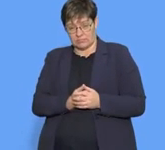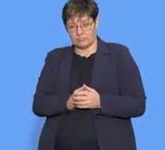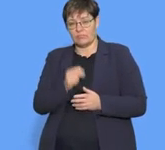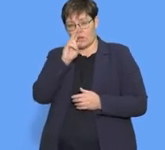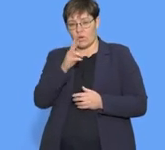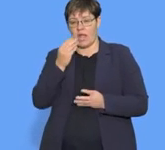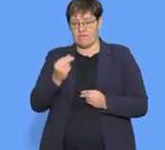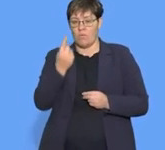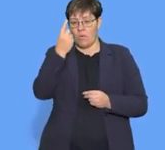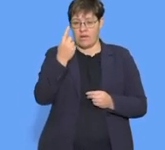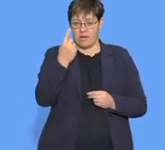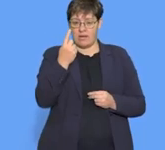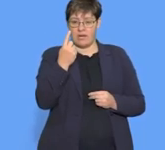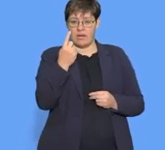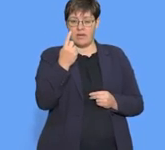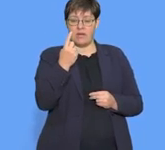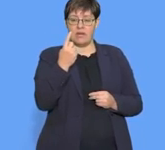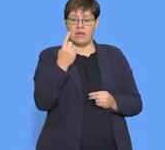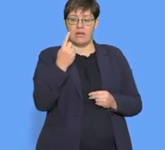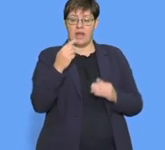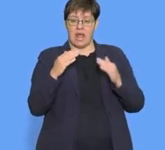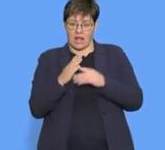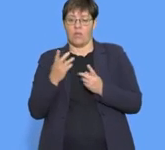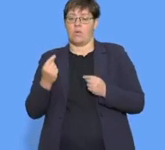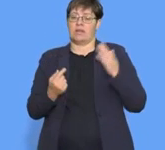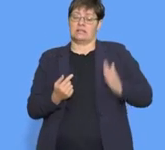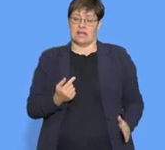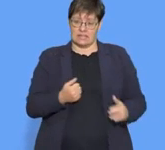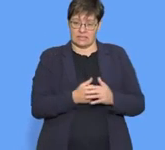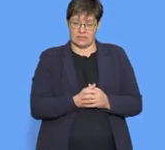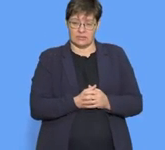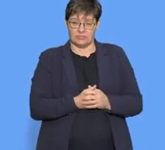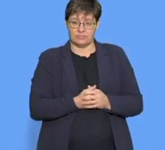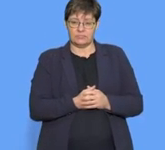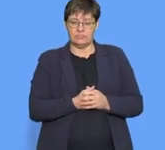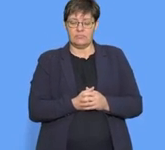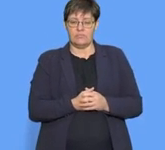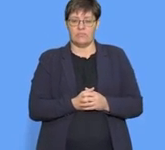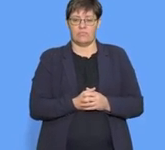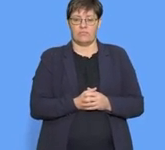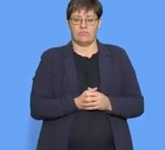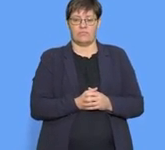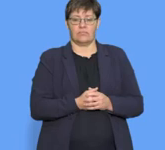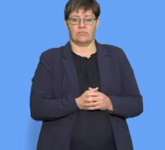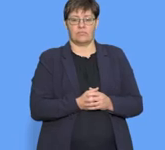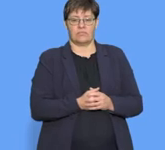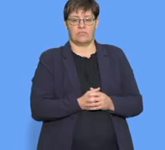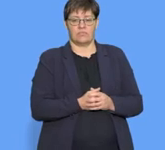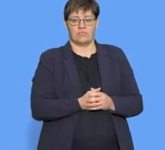information. So if you look, we've got one angle and we've got one side, which means for this triangle, for triangle